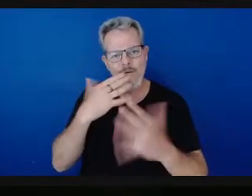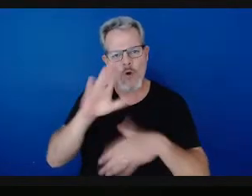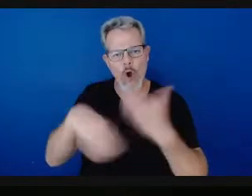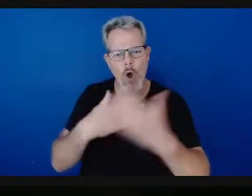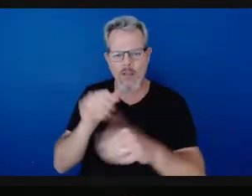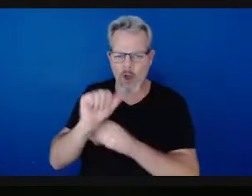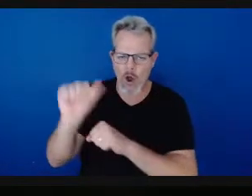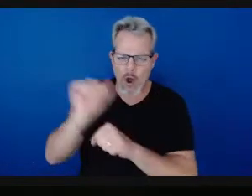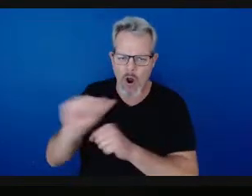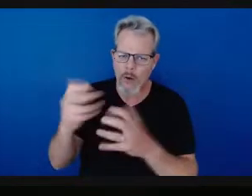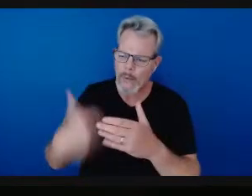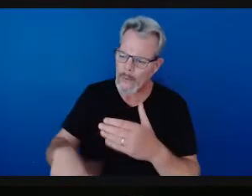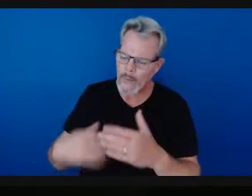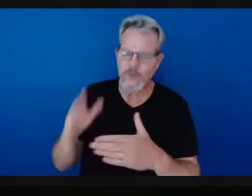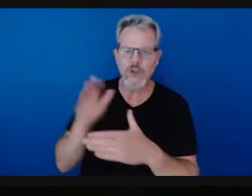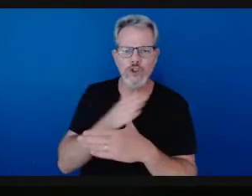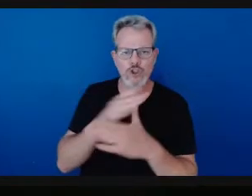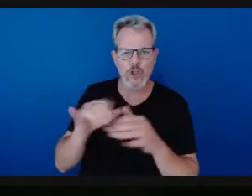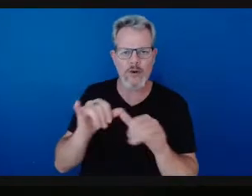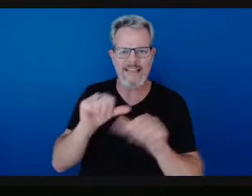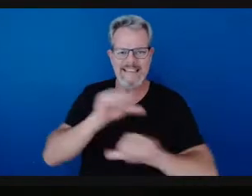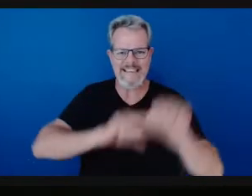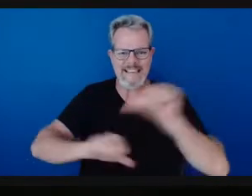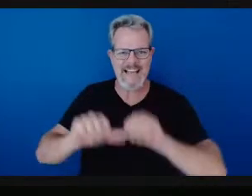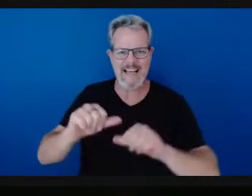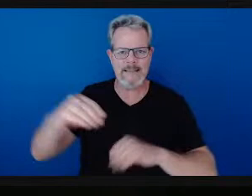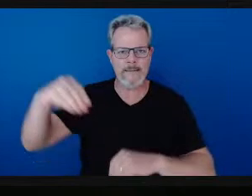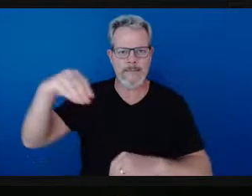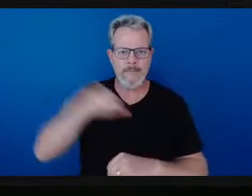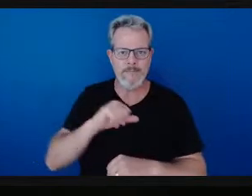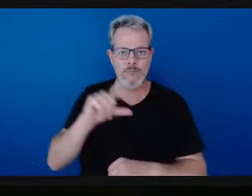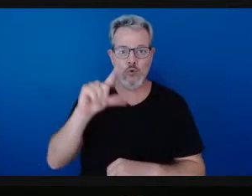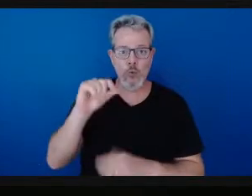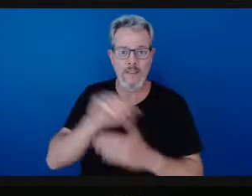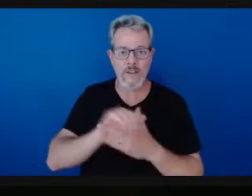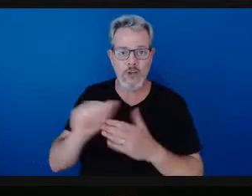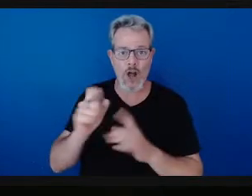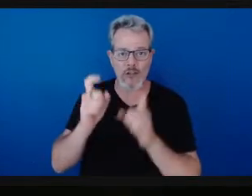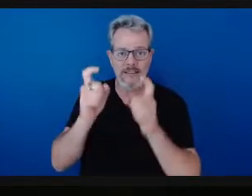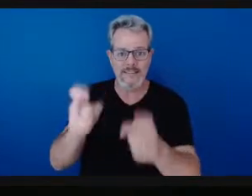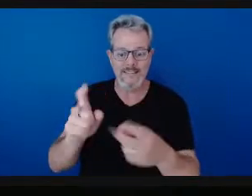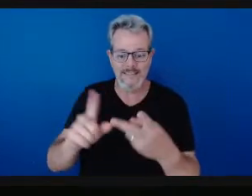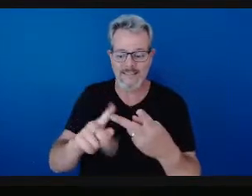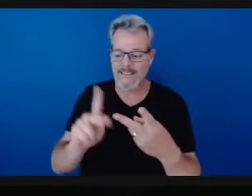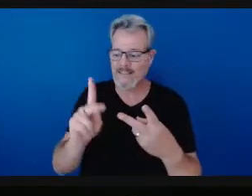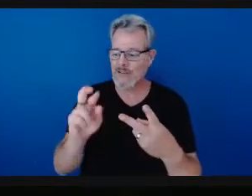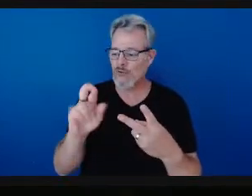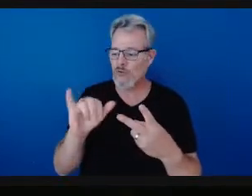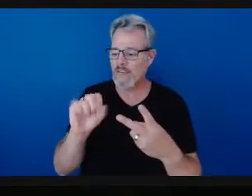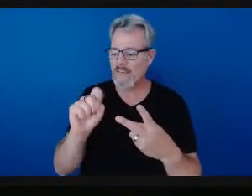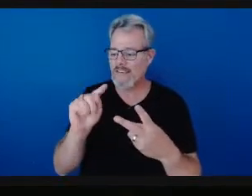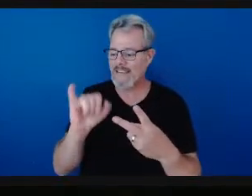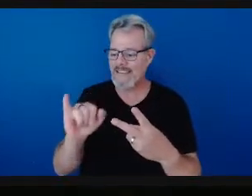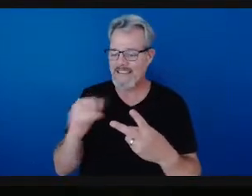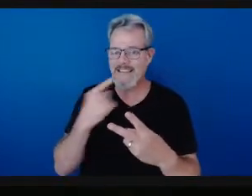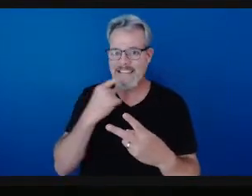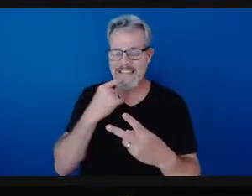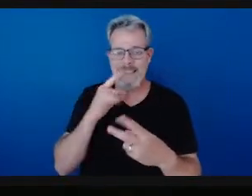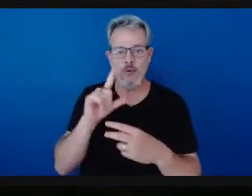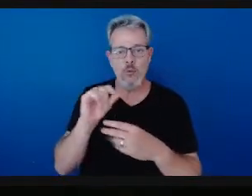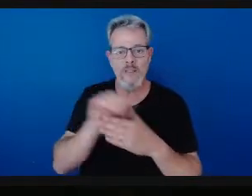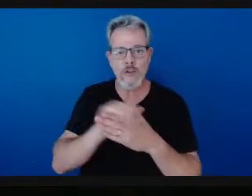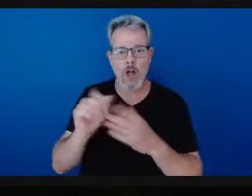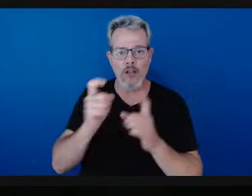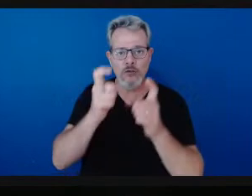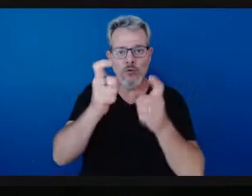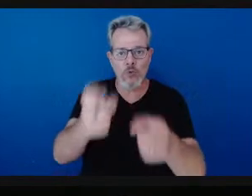the science. That was a $20 super chat. Another $20 super chat from Christy. He says, thank you, gentlemen, for your time and knowledge to keep